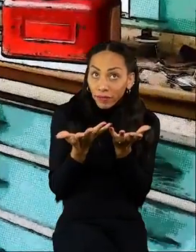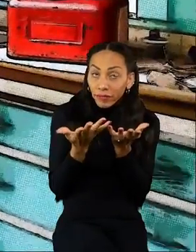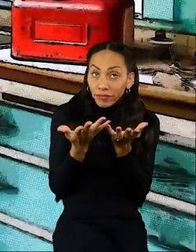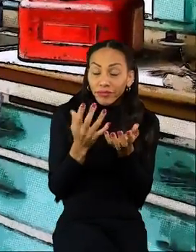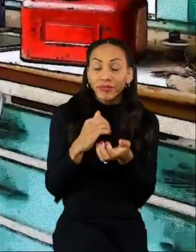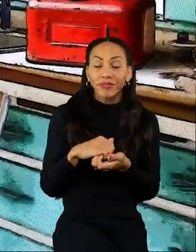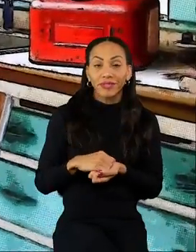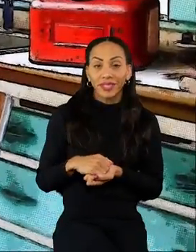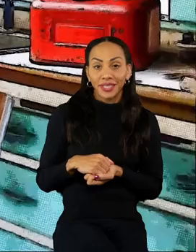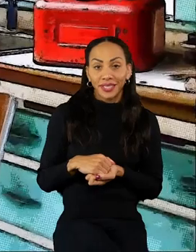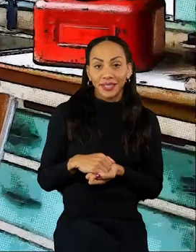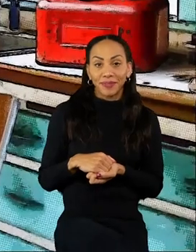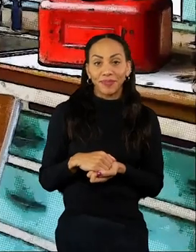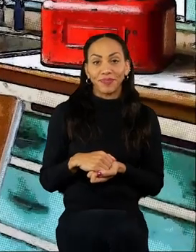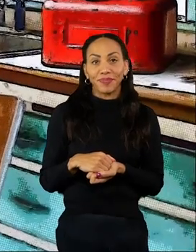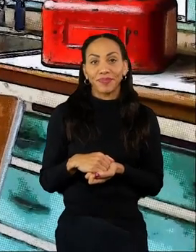So